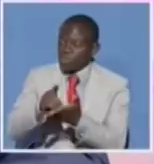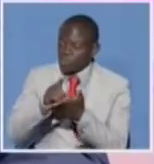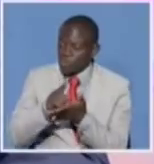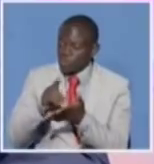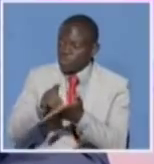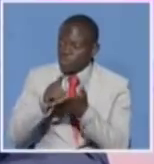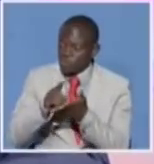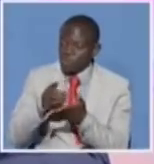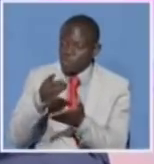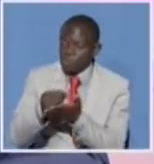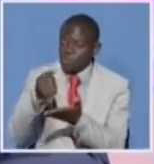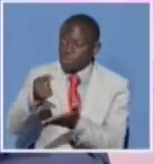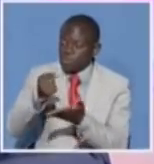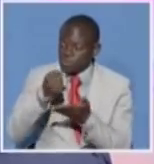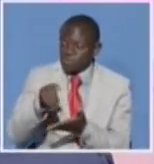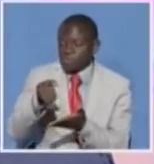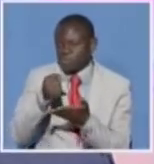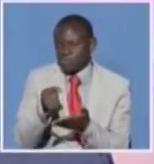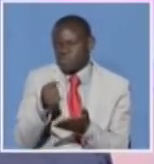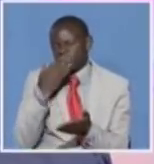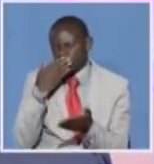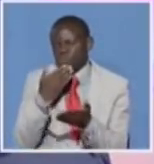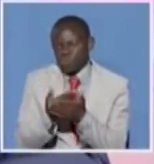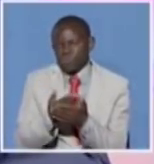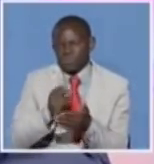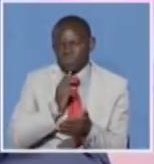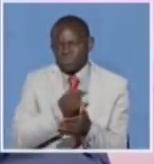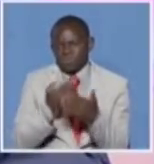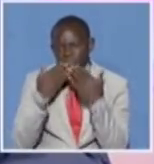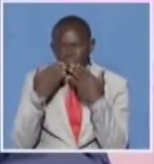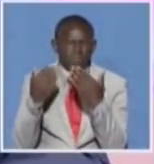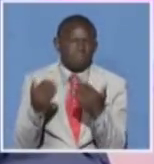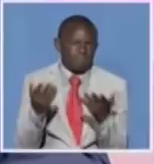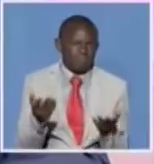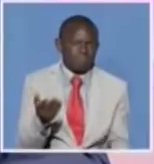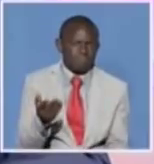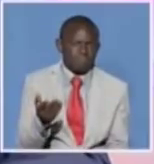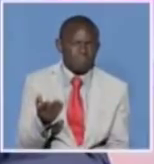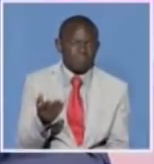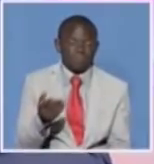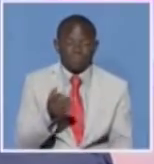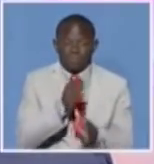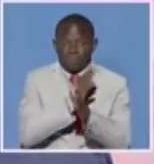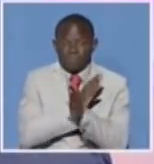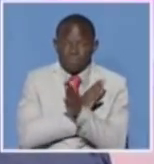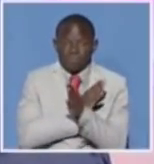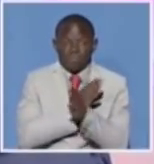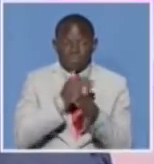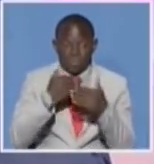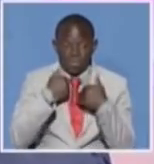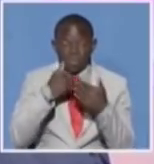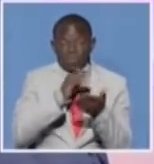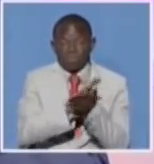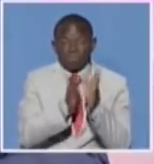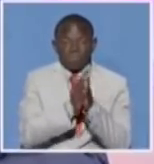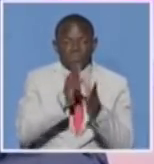global community, and therefore we have those friends of Zambia who come